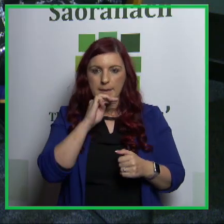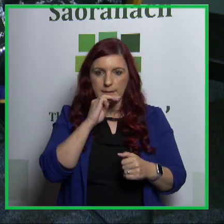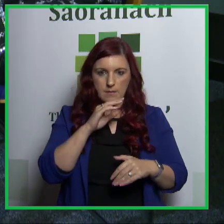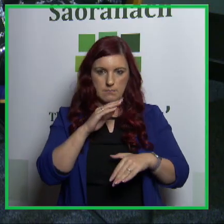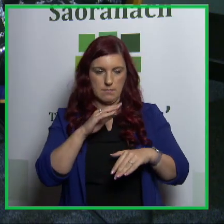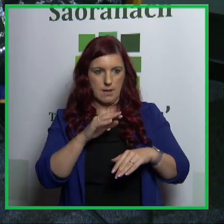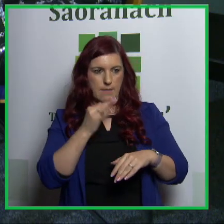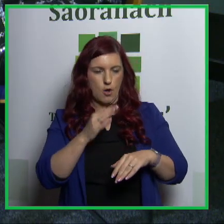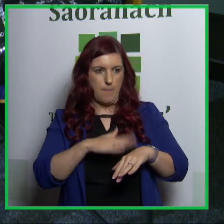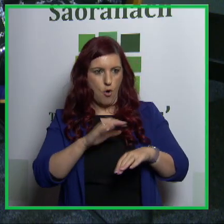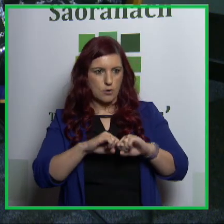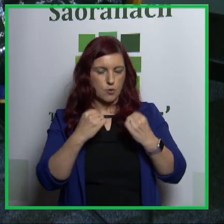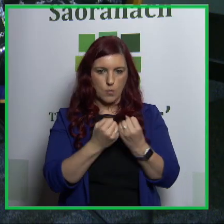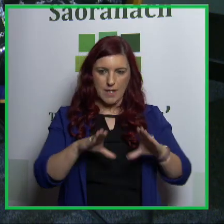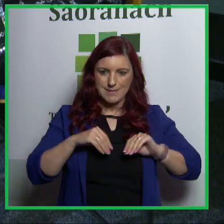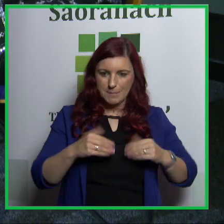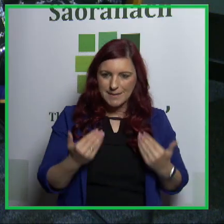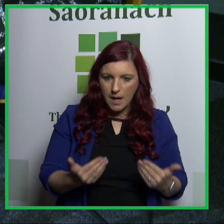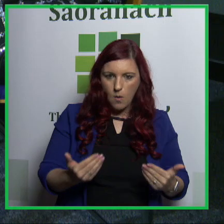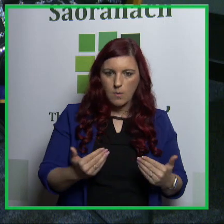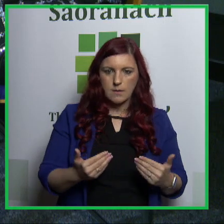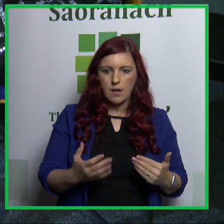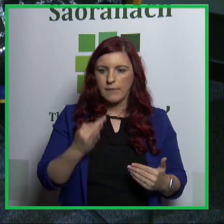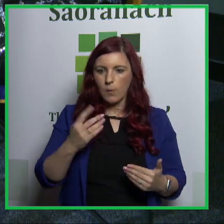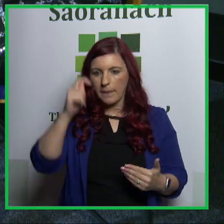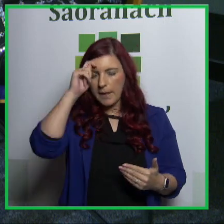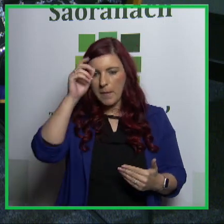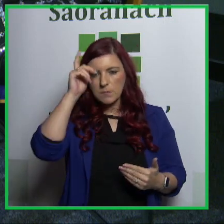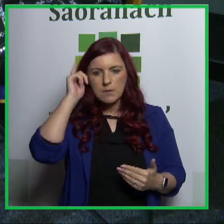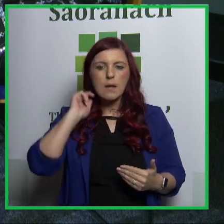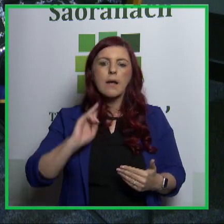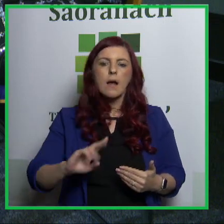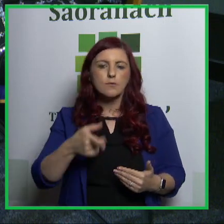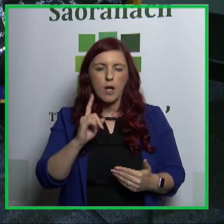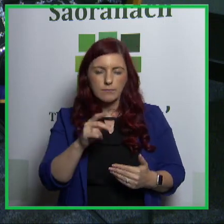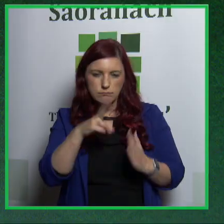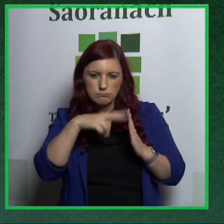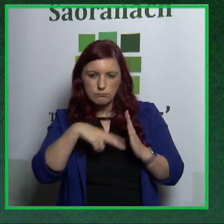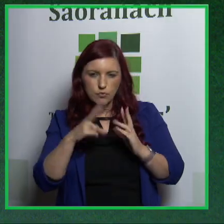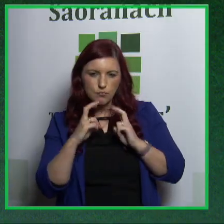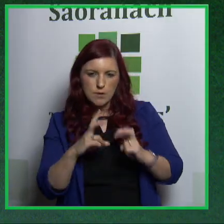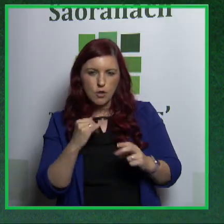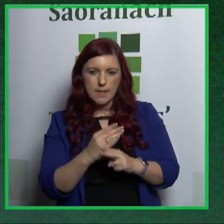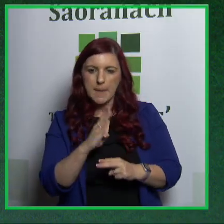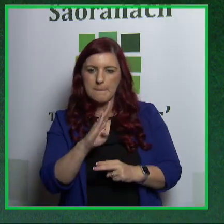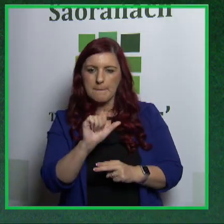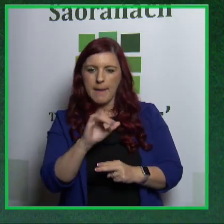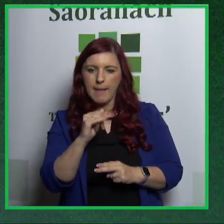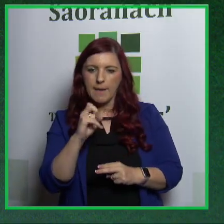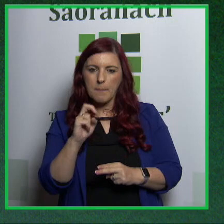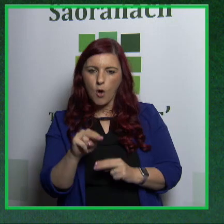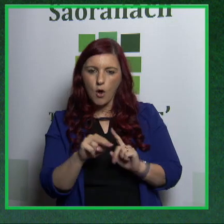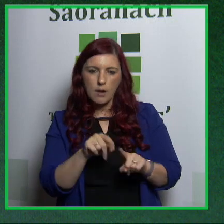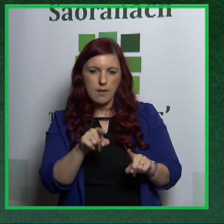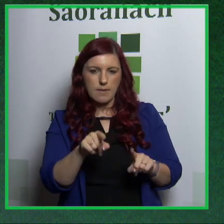socially accepted these days, that they're, like, if you look, I've studied research in Ballymun, and it